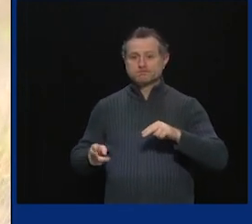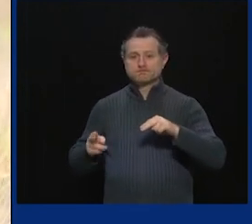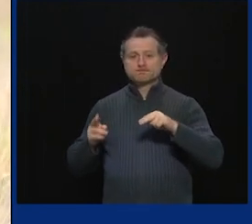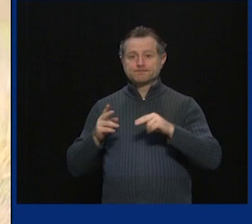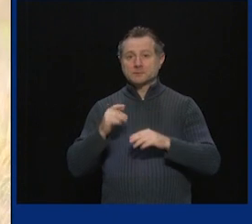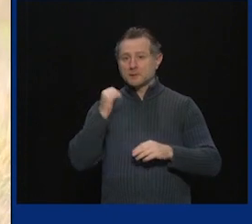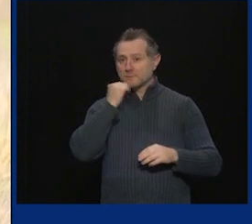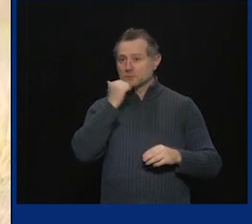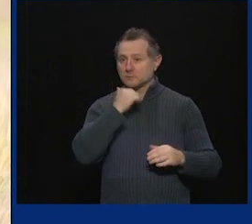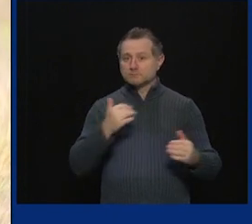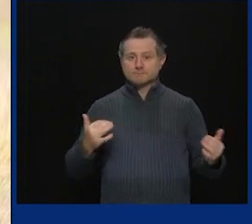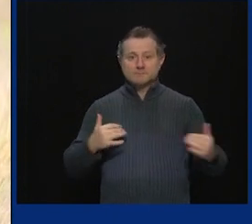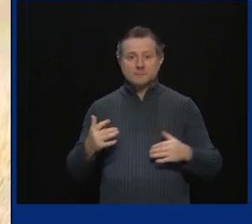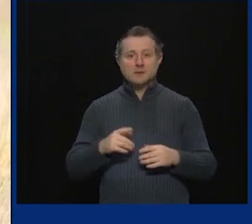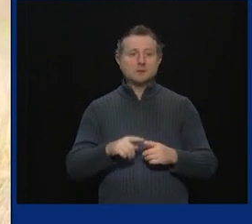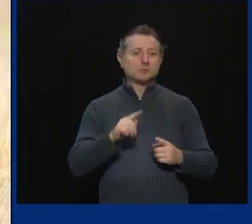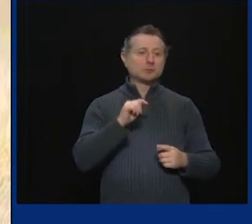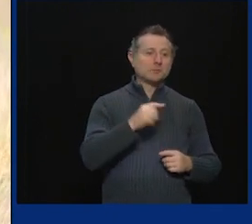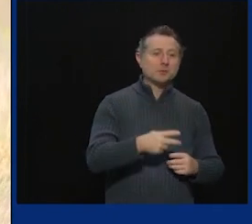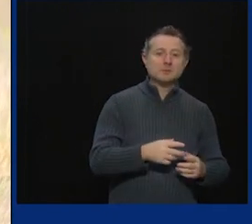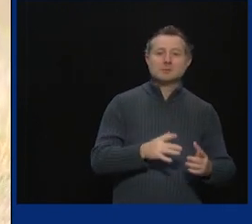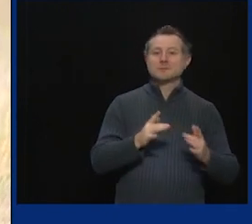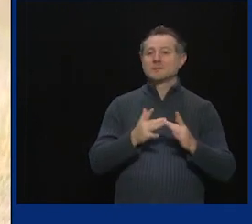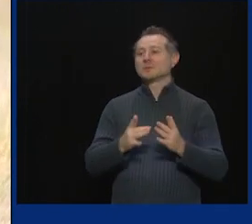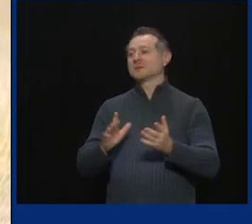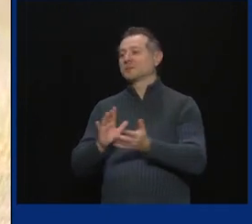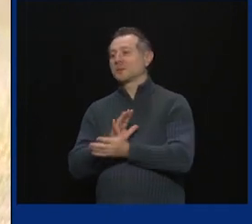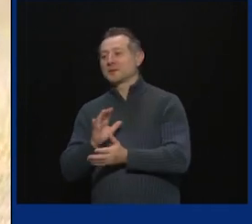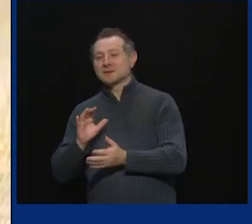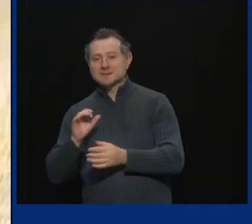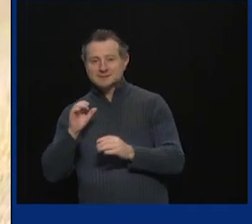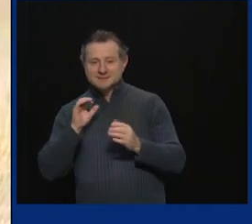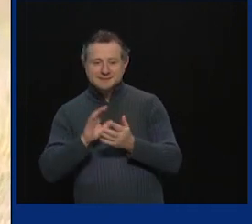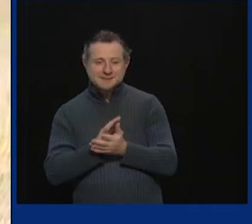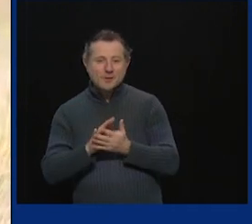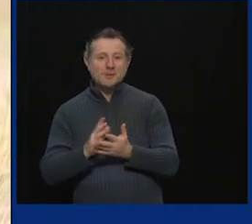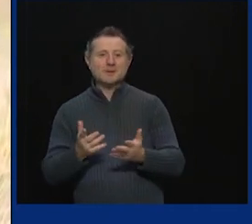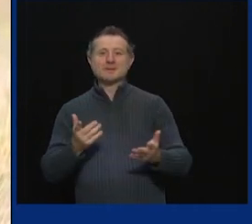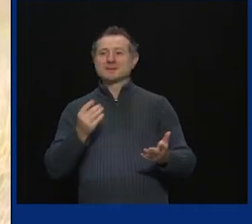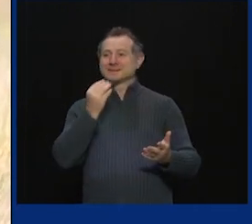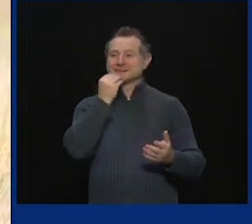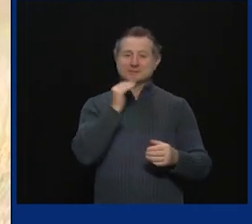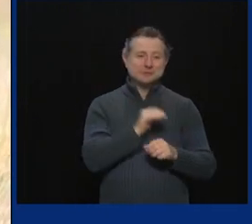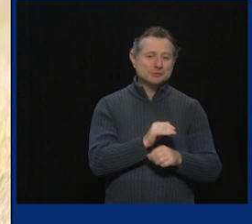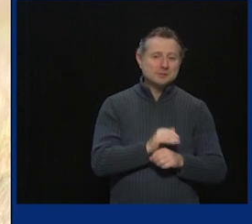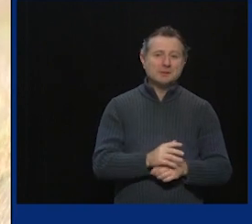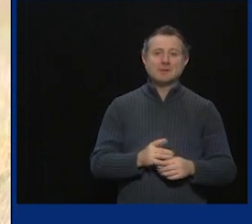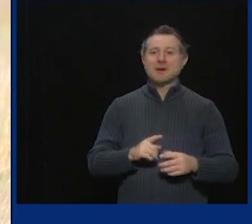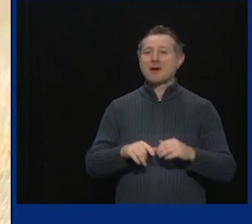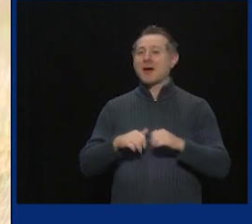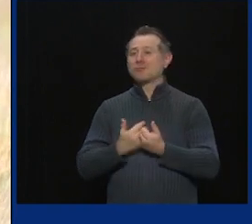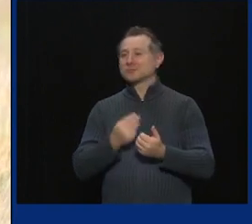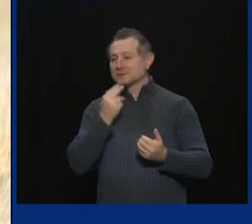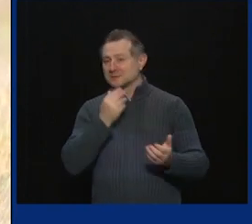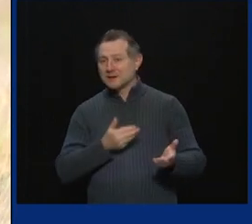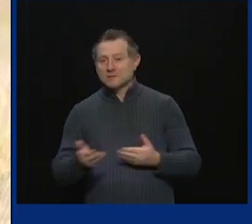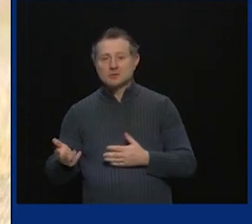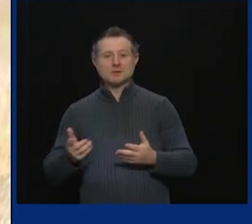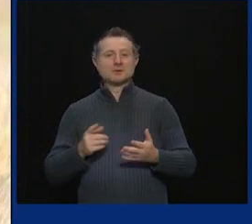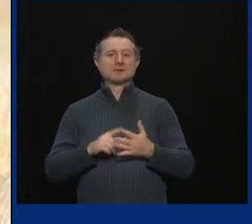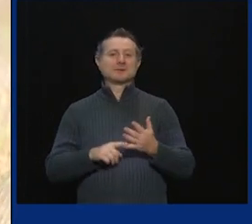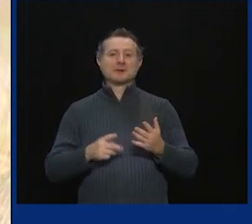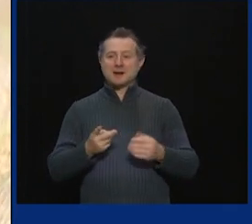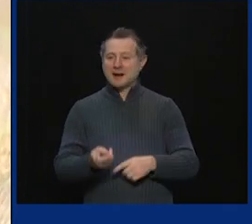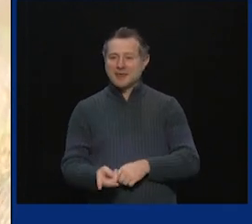Paper towels, all those things, sometimes dinner. How does it get there? Forklifts. Forklifts in facilities that are being